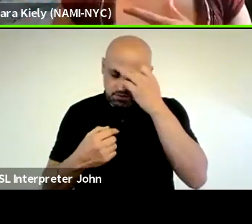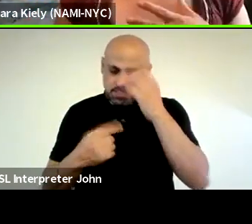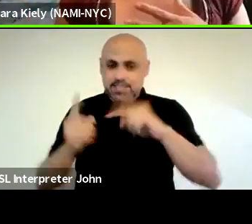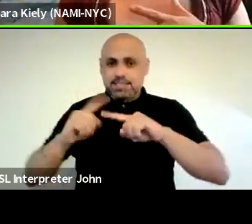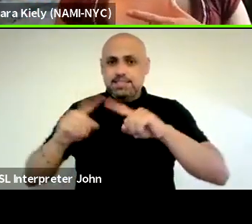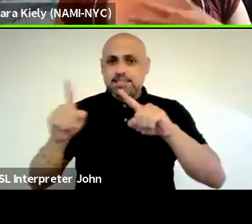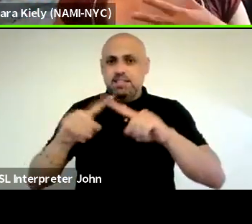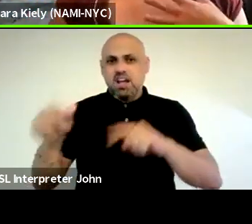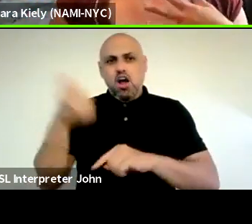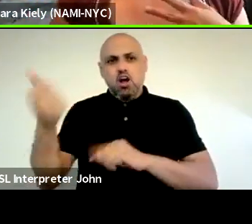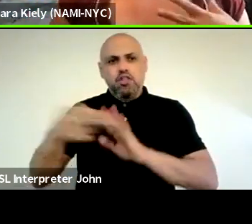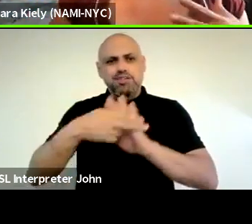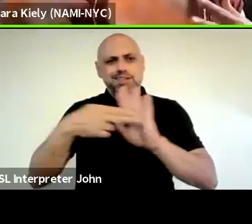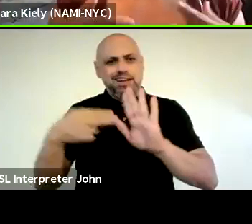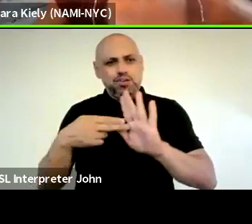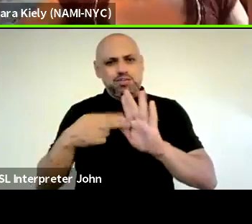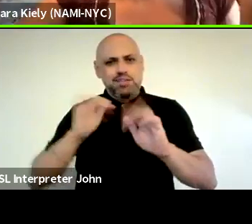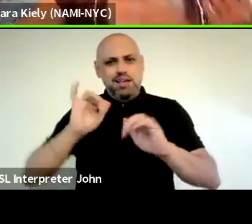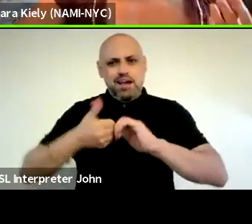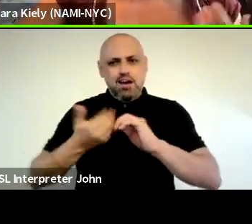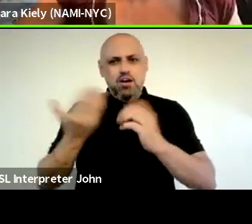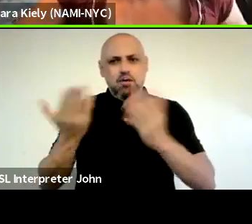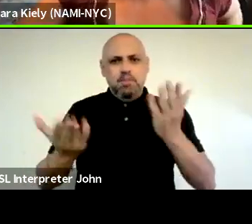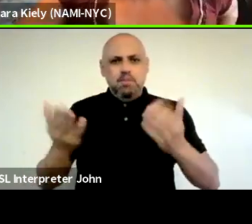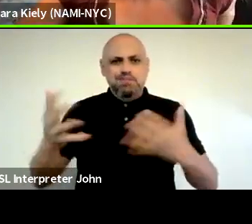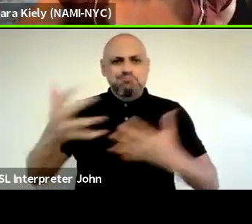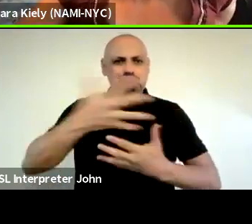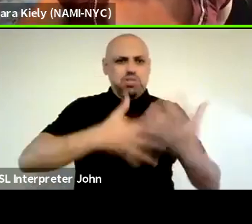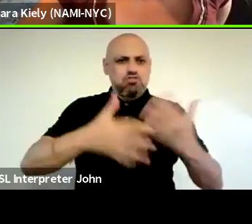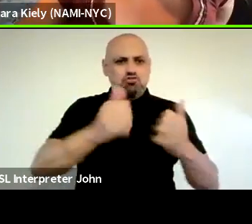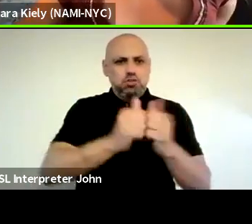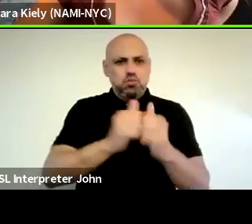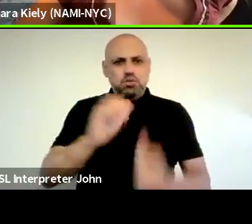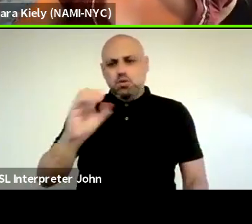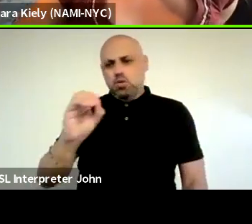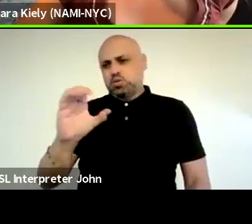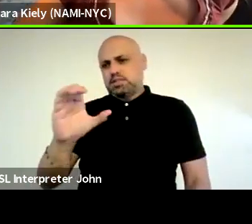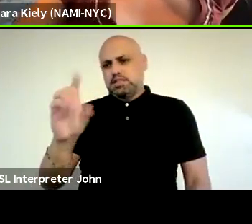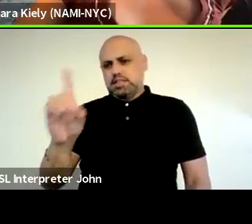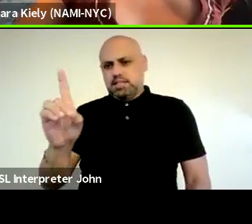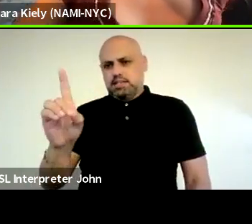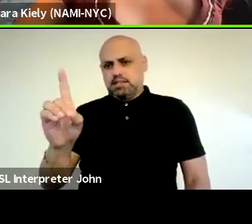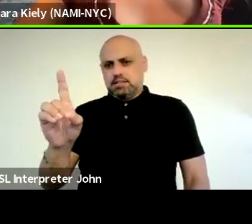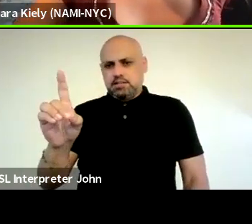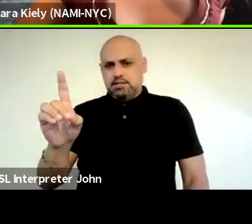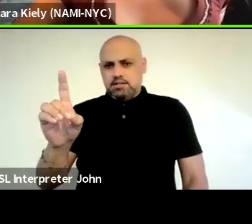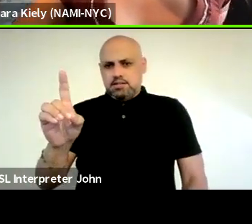other diagnoses and how they might interact with OCD.